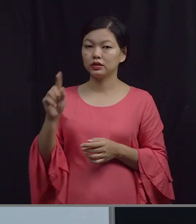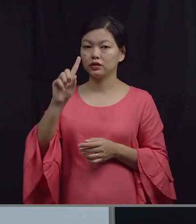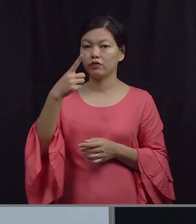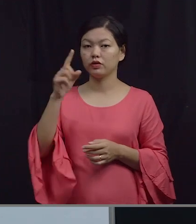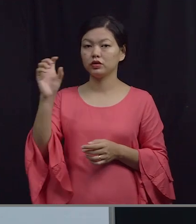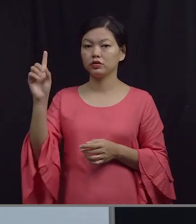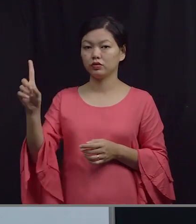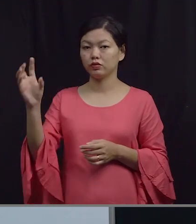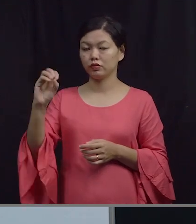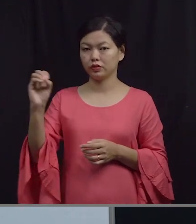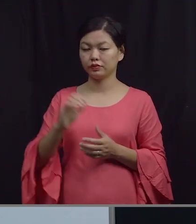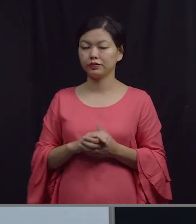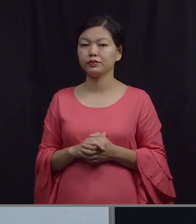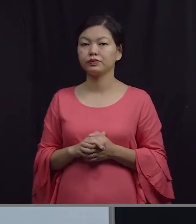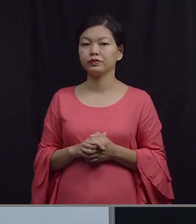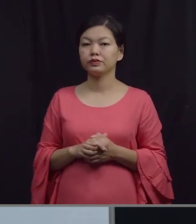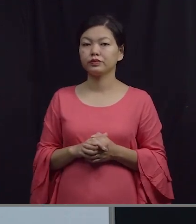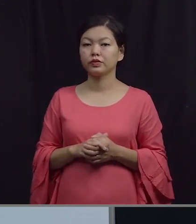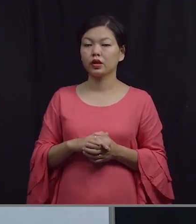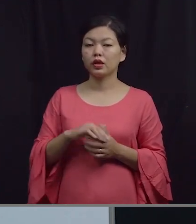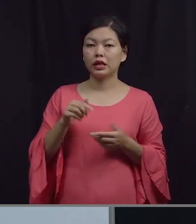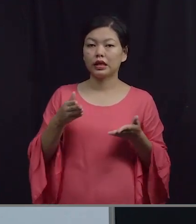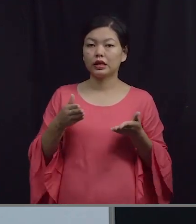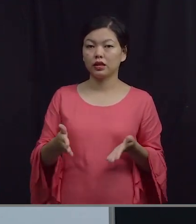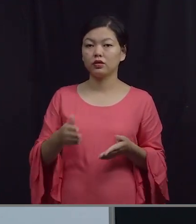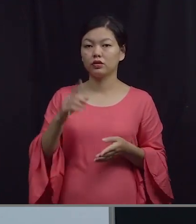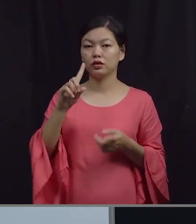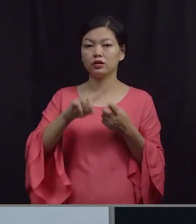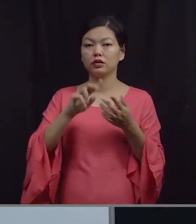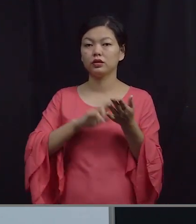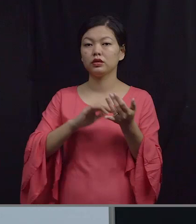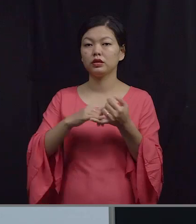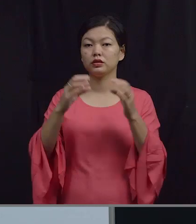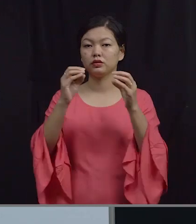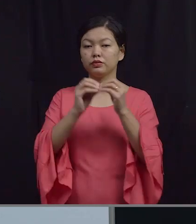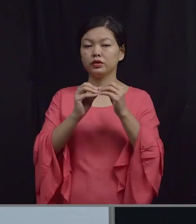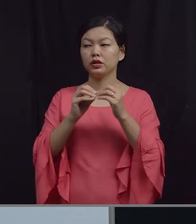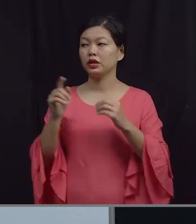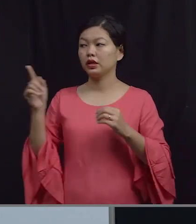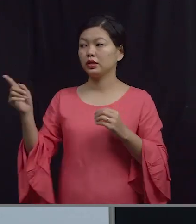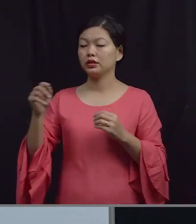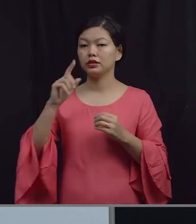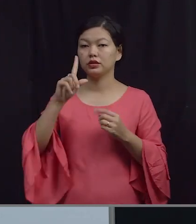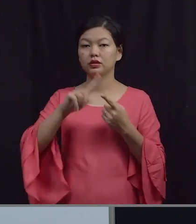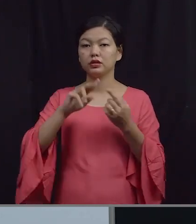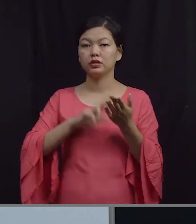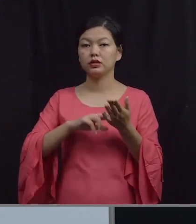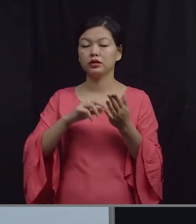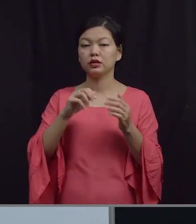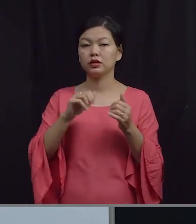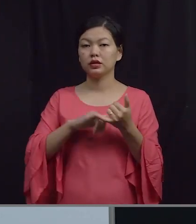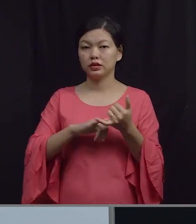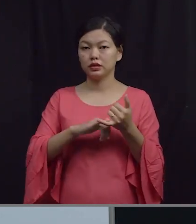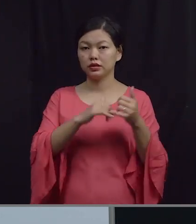for lens B. Okay, for lens B, now you have to be very careful for lens B. Now you look here, for lens